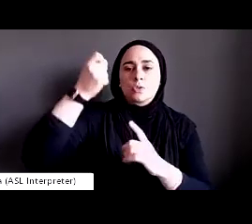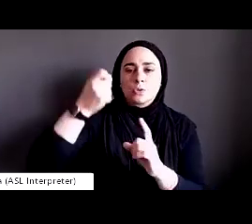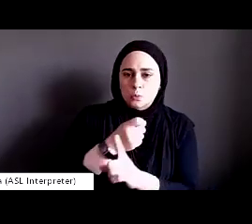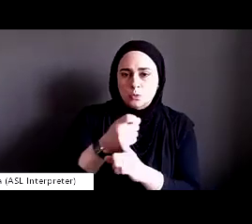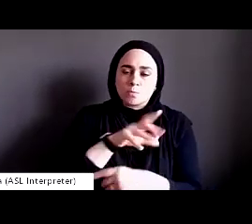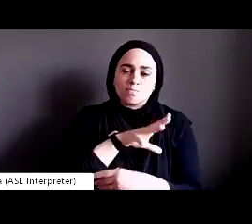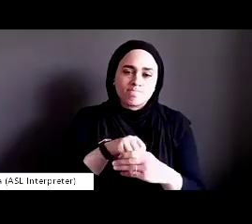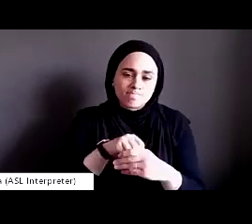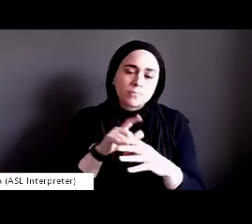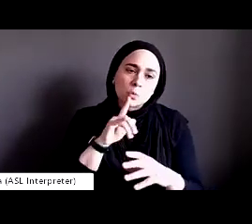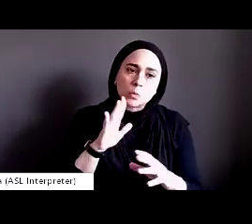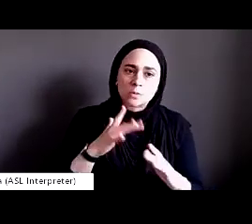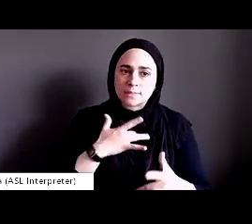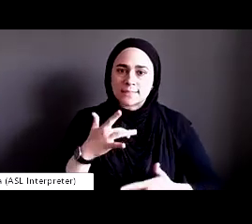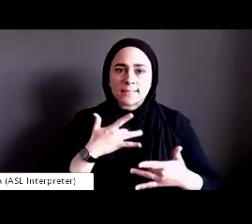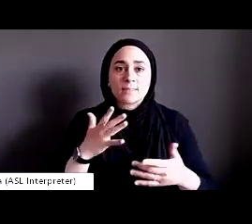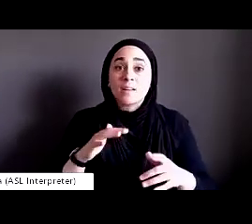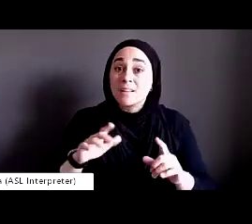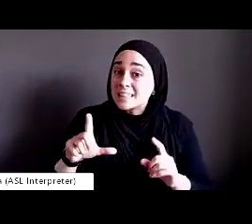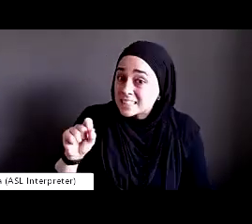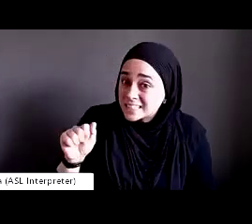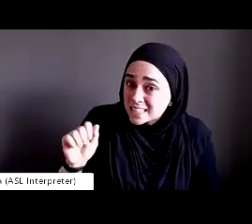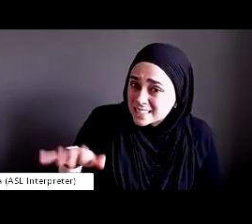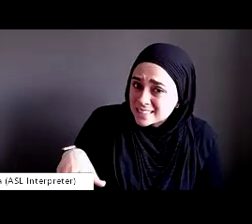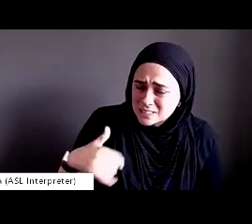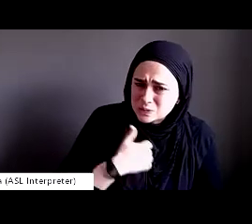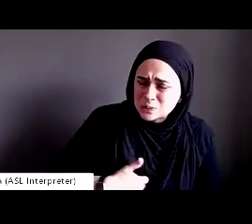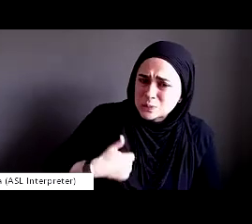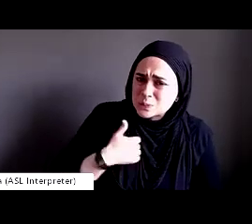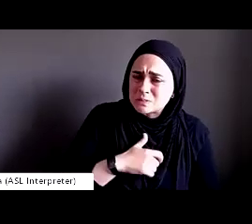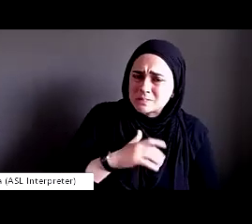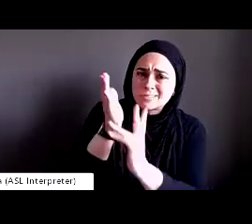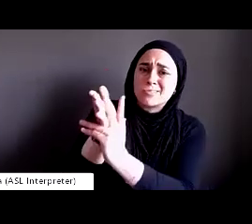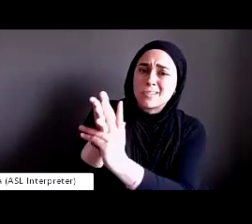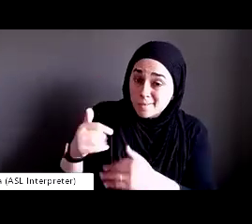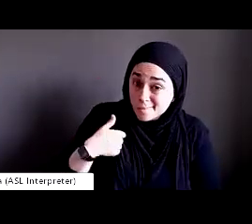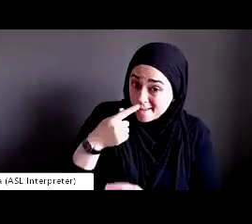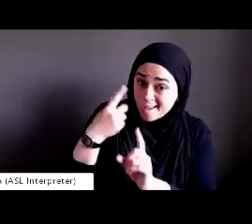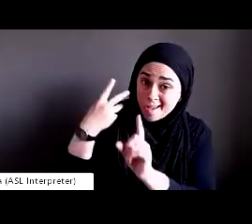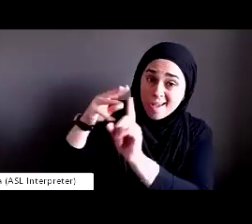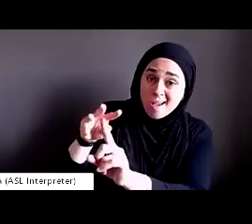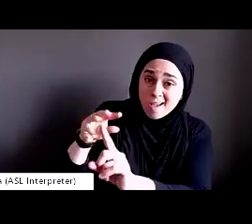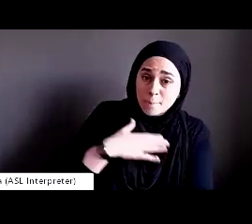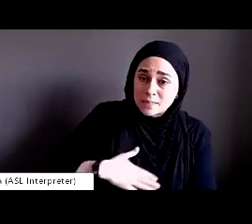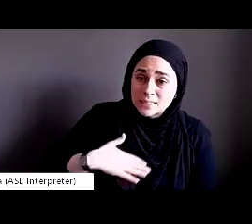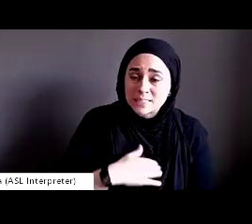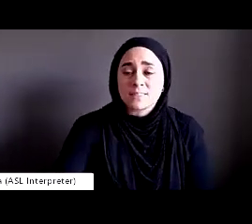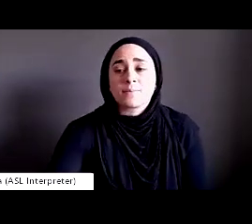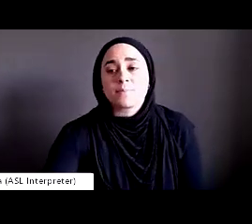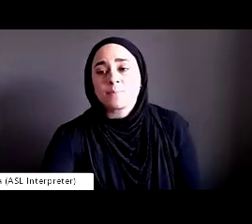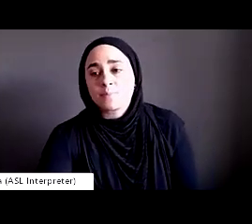work done. As Rianne Lisa? said, yes? Lisa, sorry, I didn't mean to interrupt you. Can you turn your camera on?